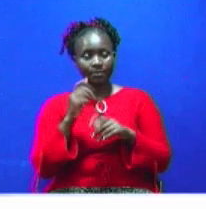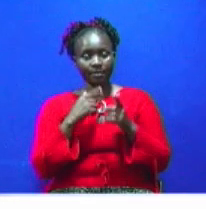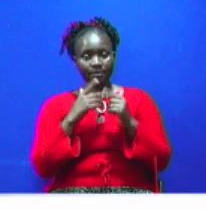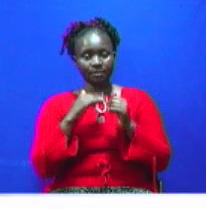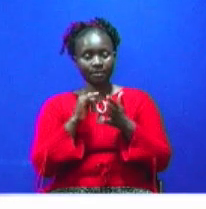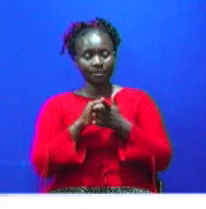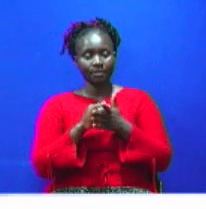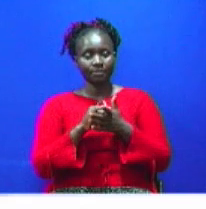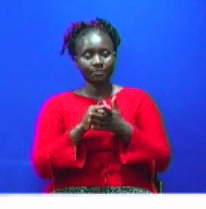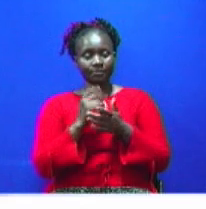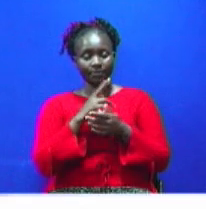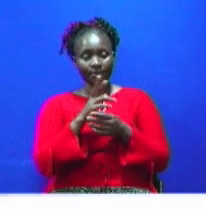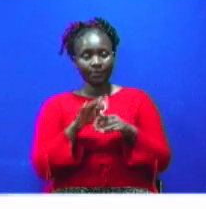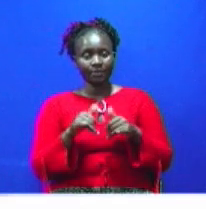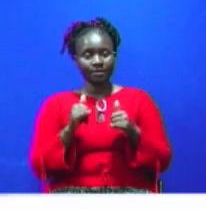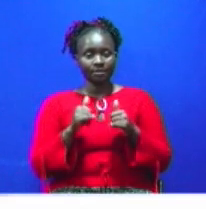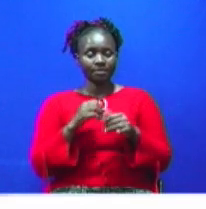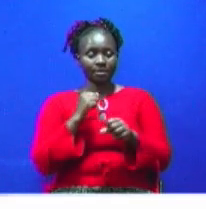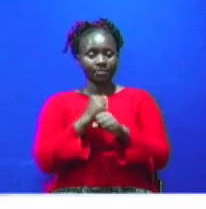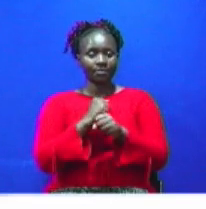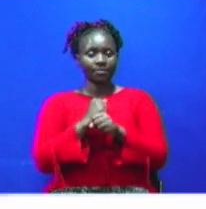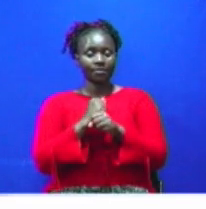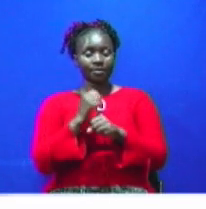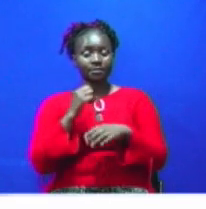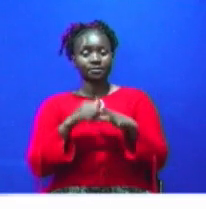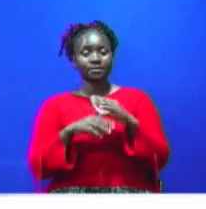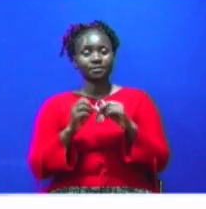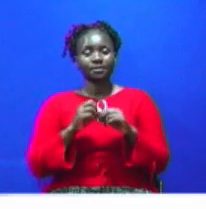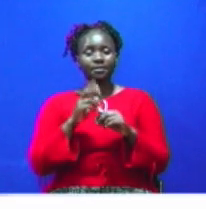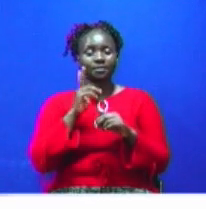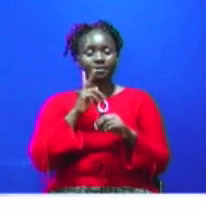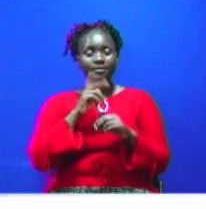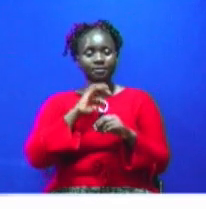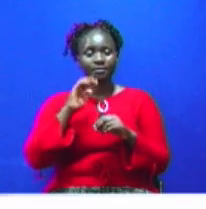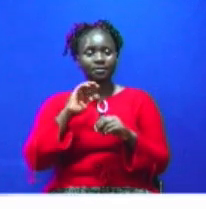gondemo aratigare gukora emirimo yaye imeye county ya Kisii.